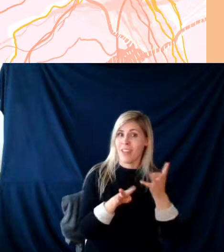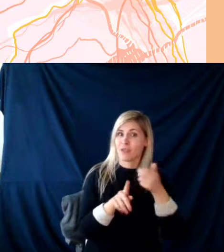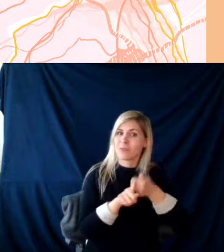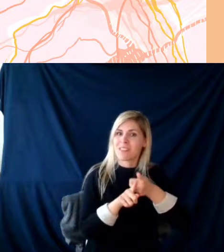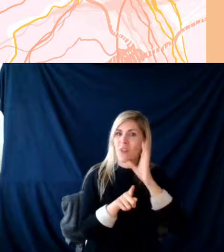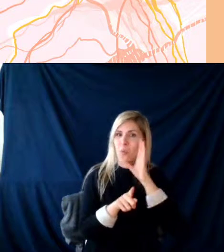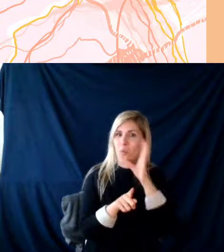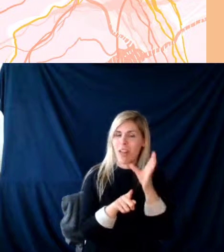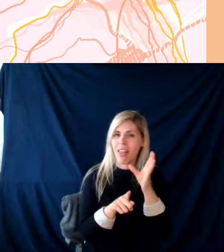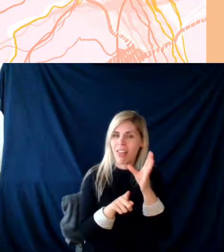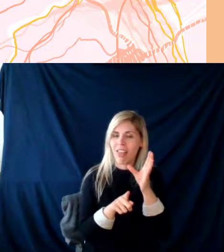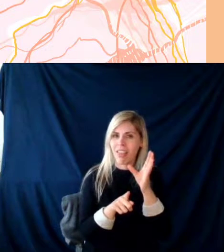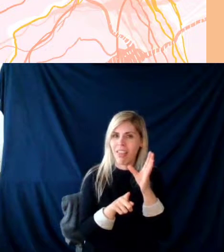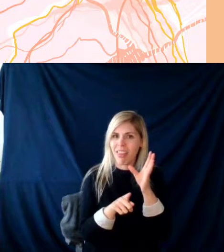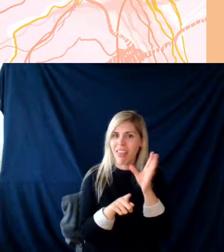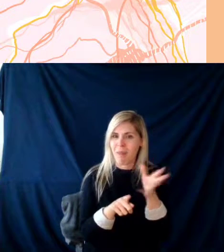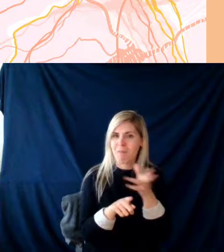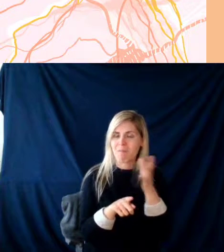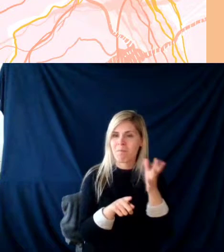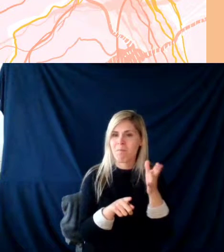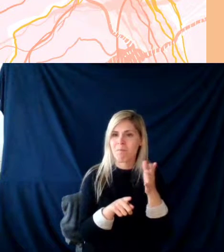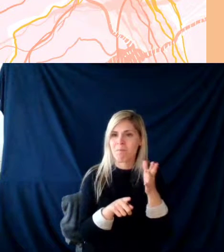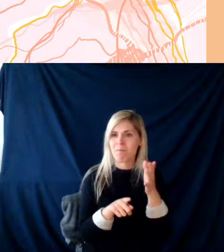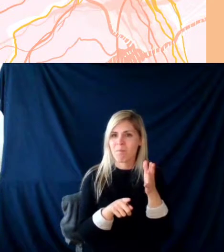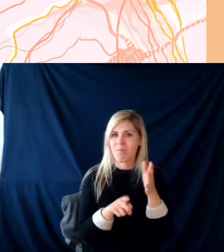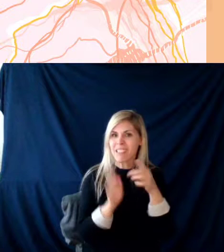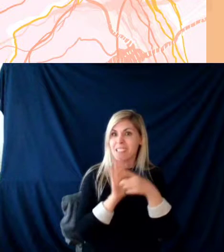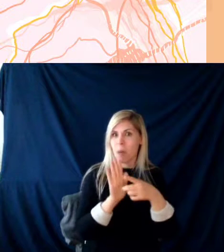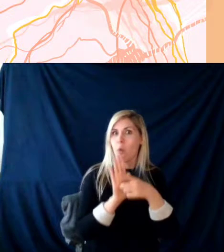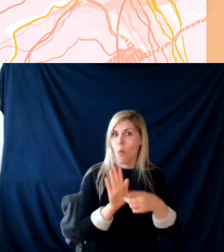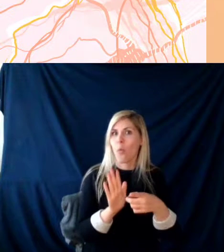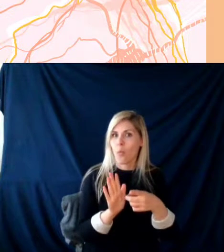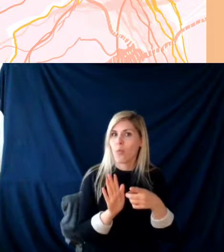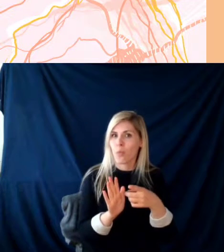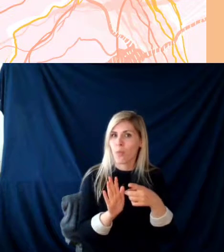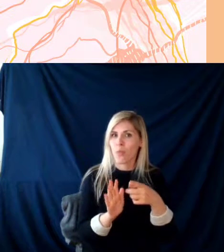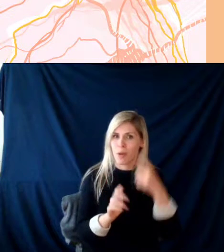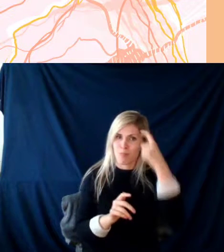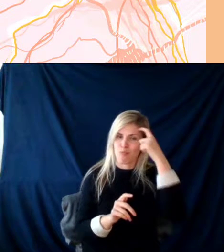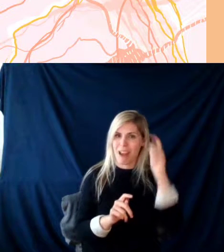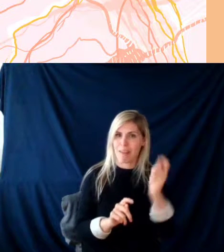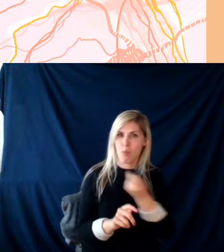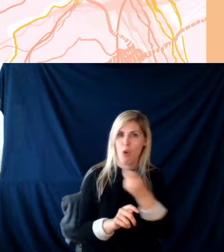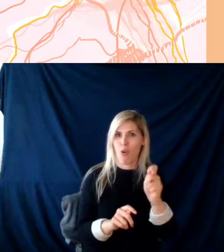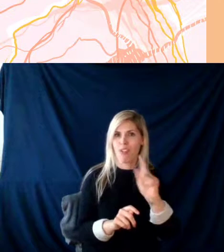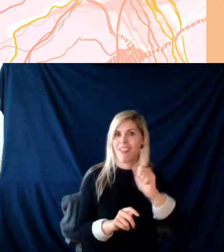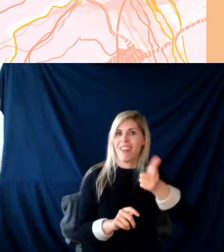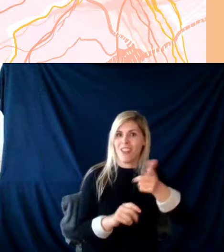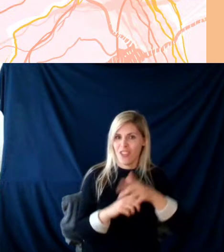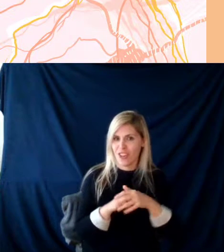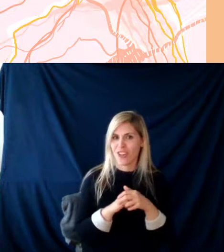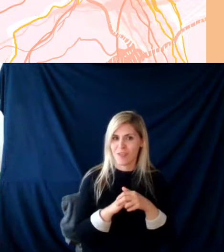will actually a demo Brain Pong later on, and